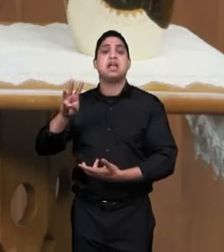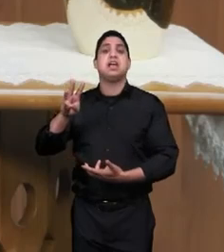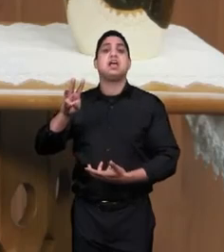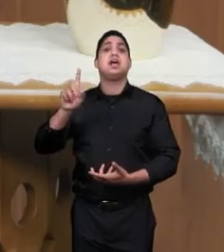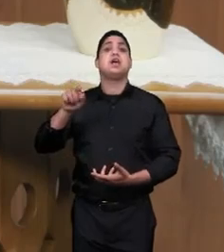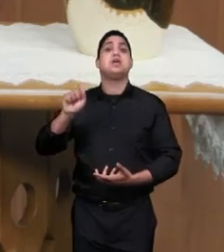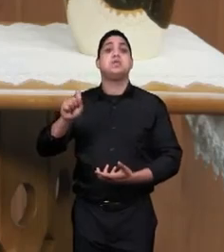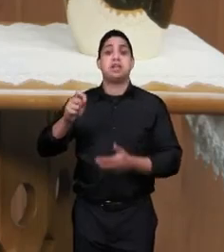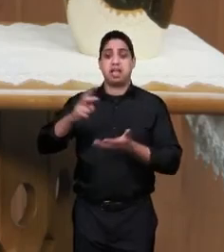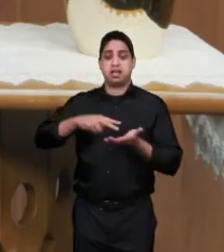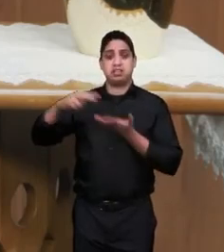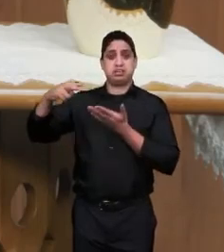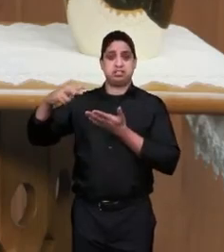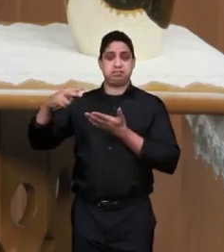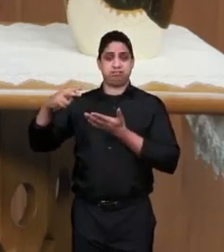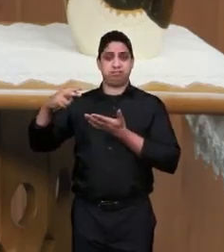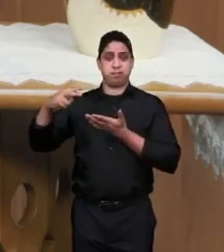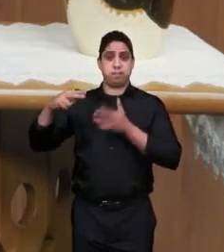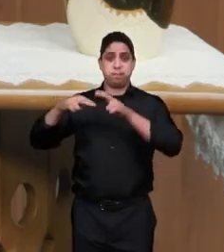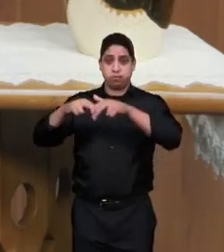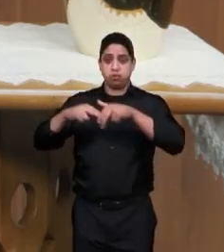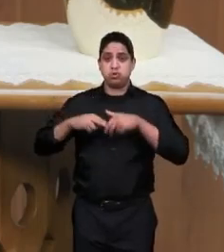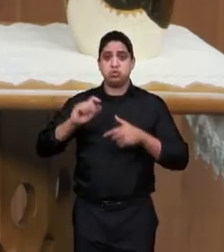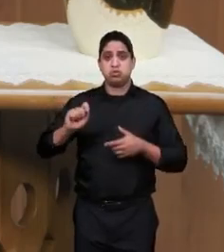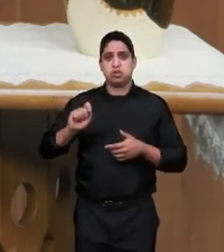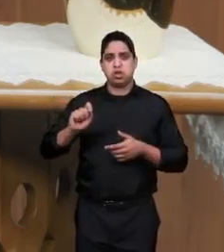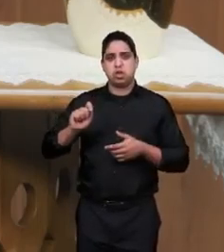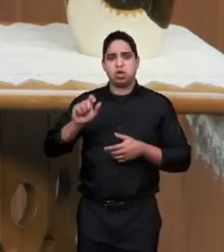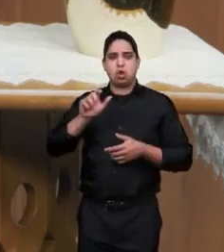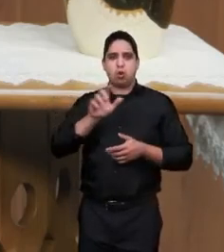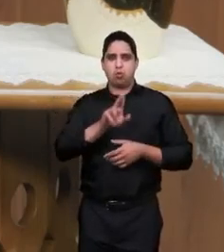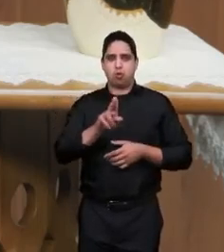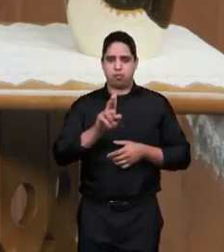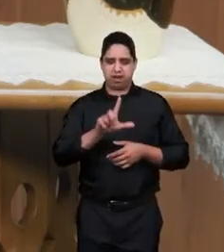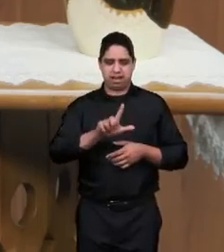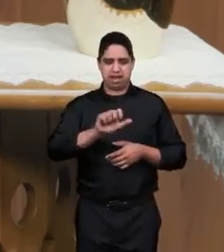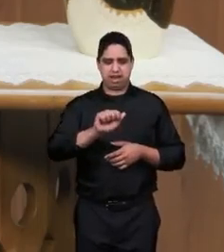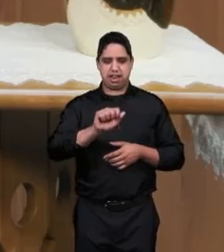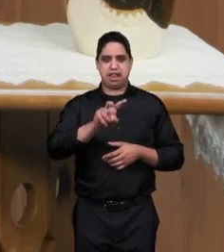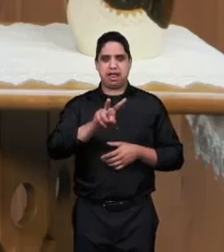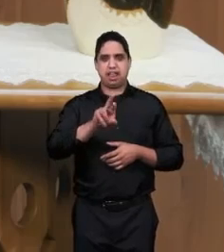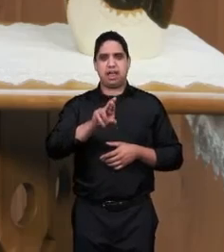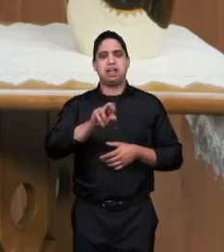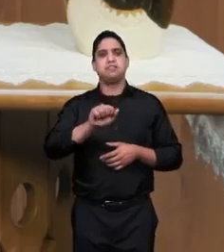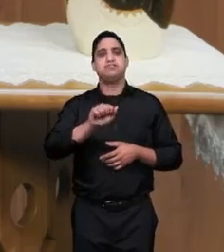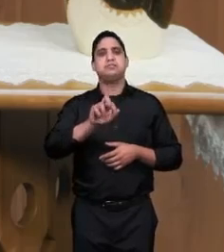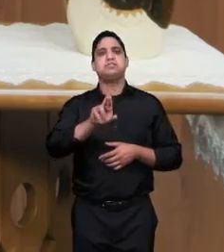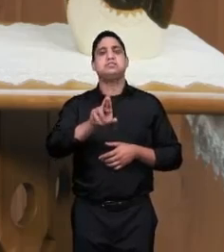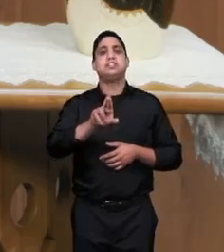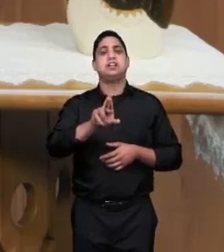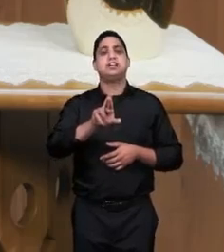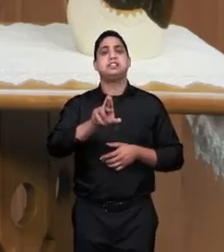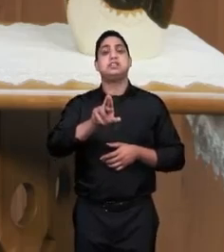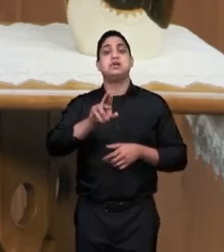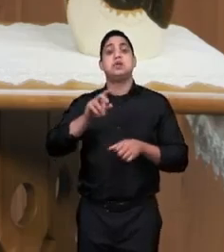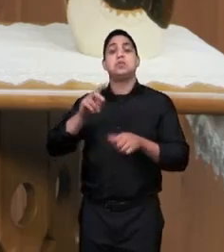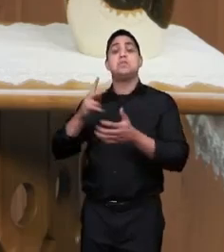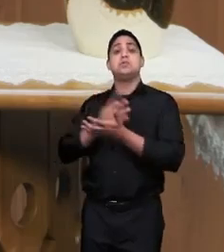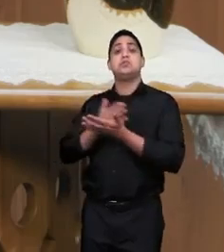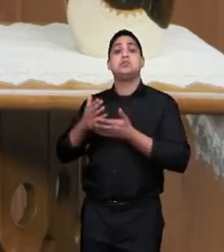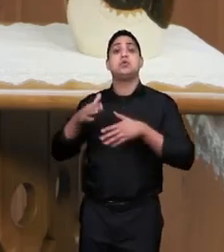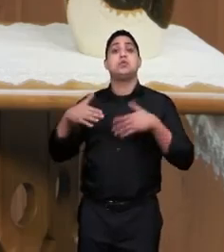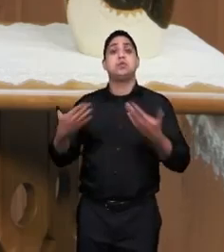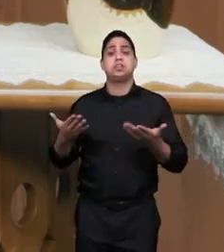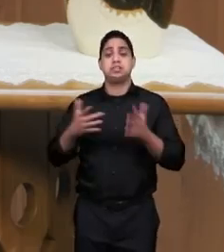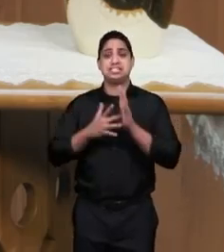is exactly his resurrection. So working and using the heifer, this speaks of the resurrection of